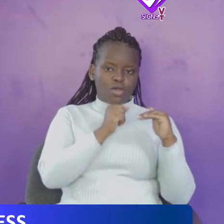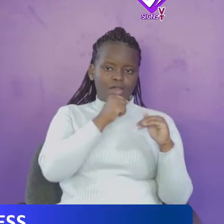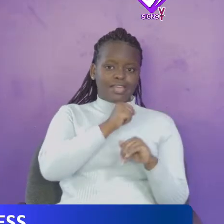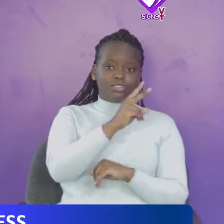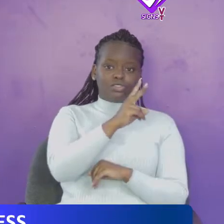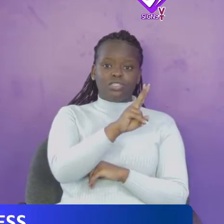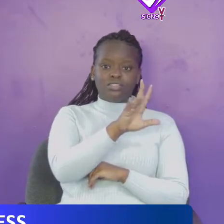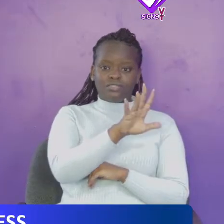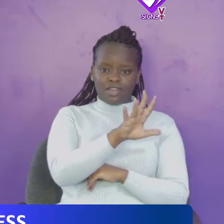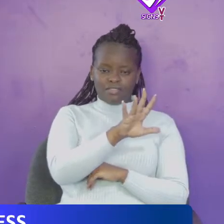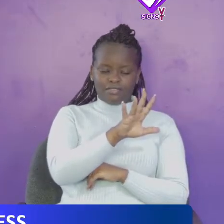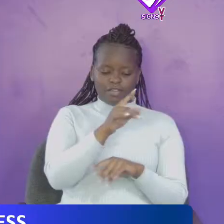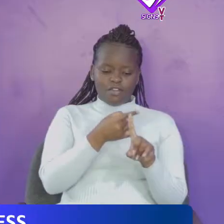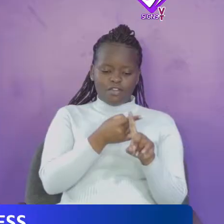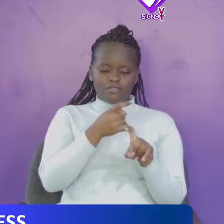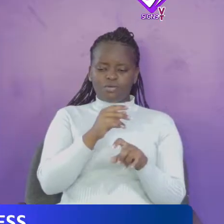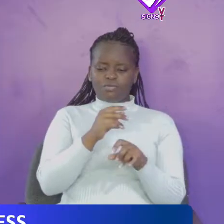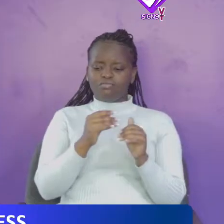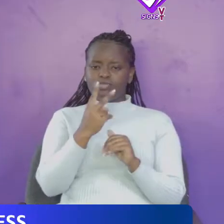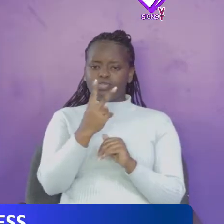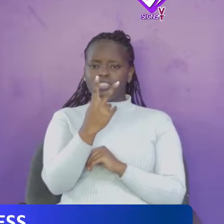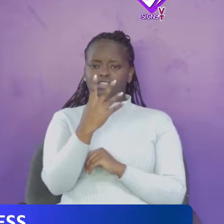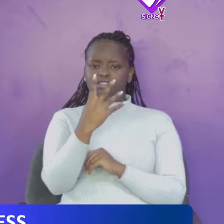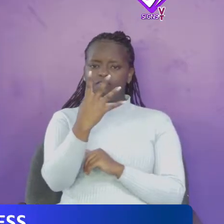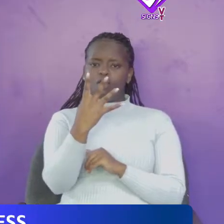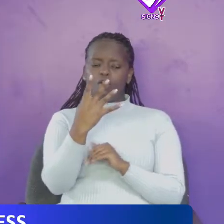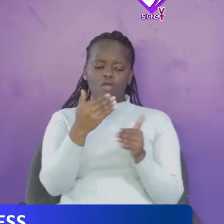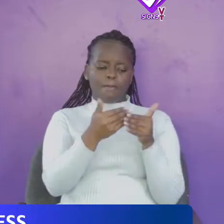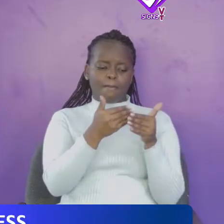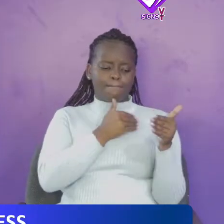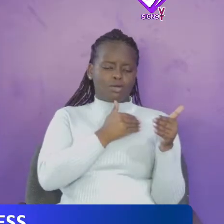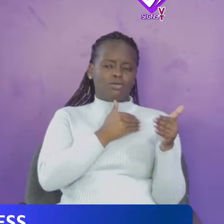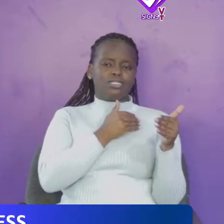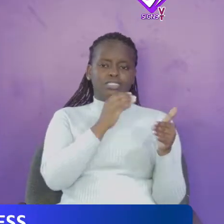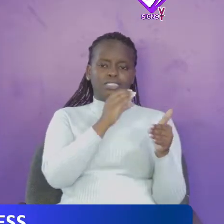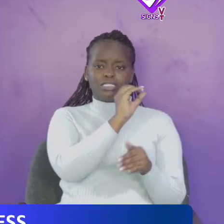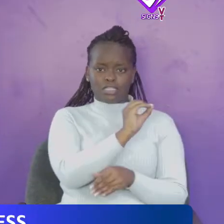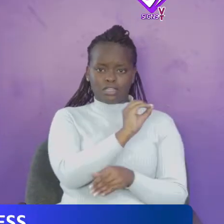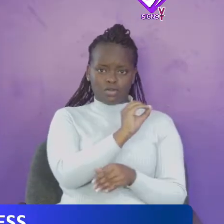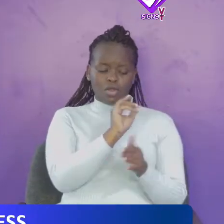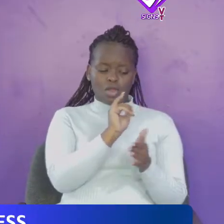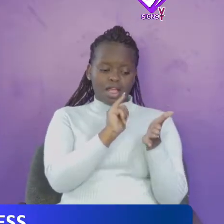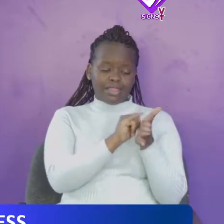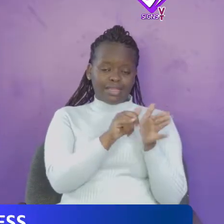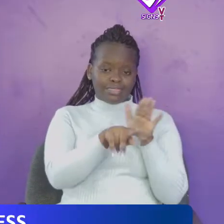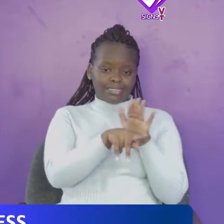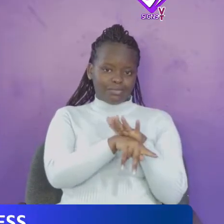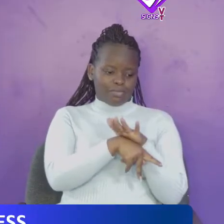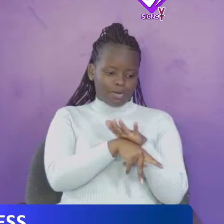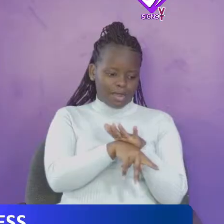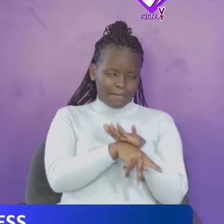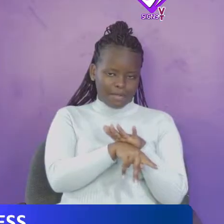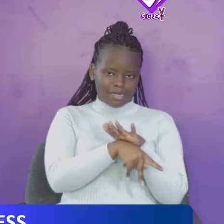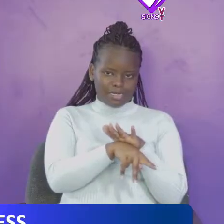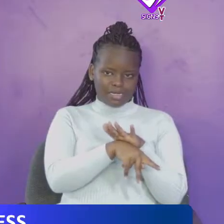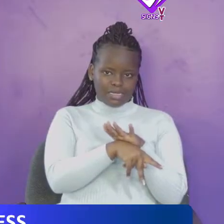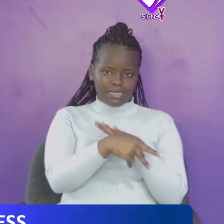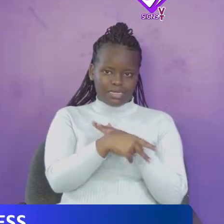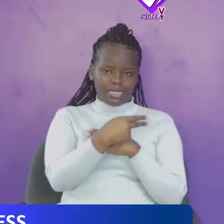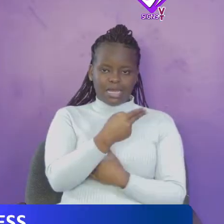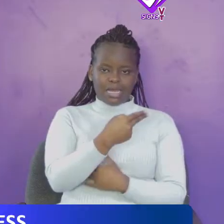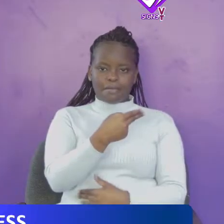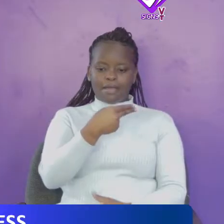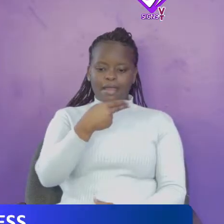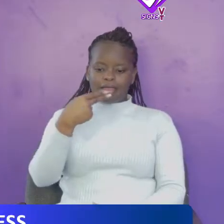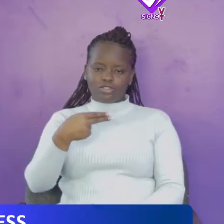25, so from 24 going backwards all the way to 0, Yeah. that is primary focal hyperhidrosis. It has no cure